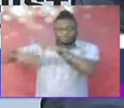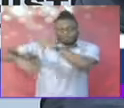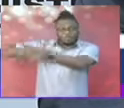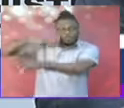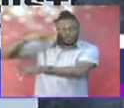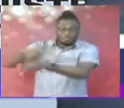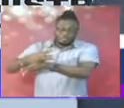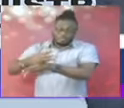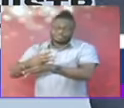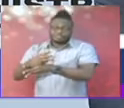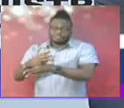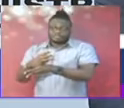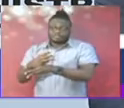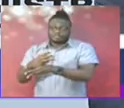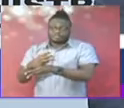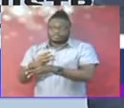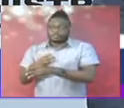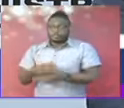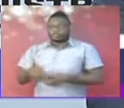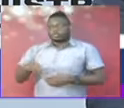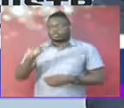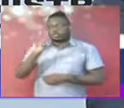dose,